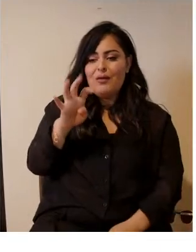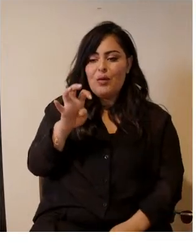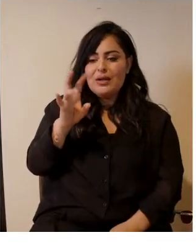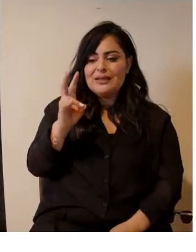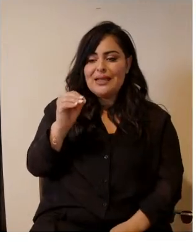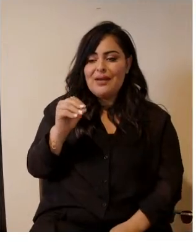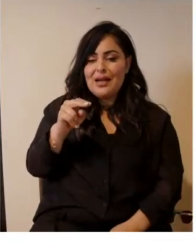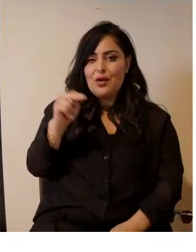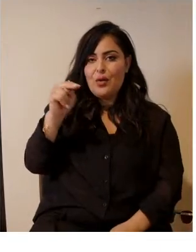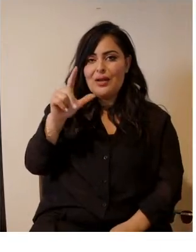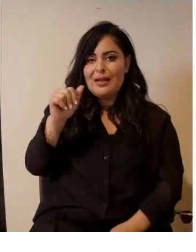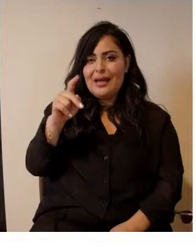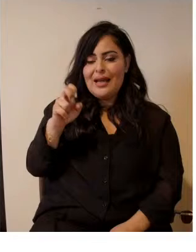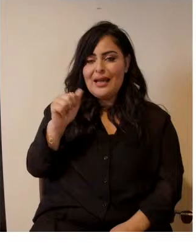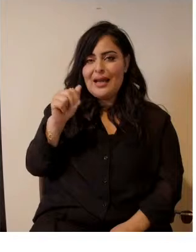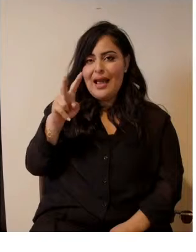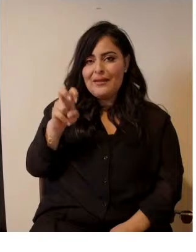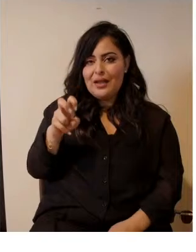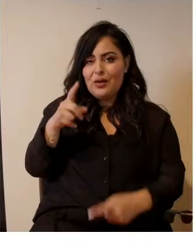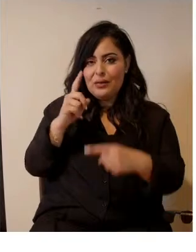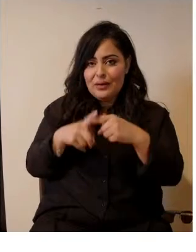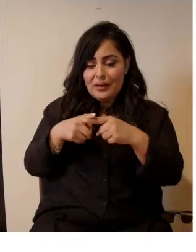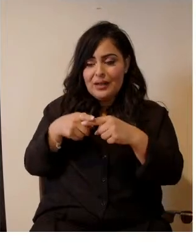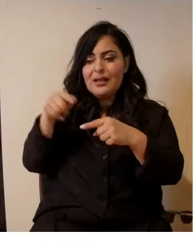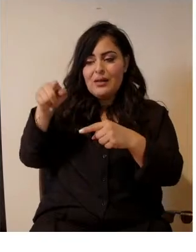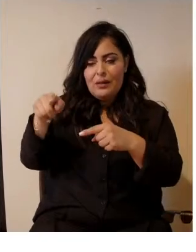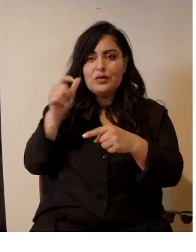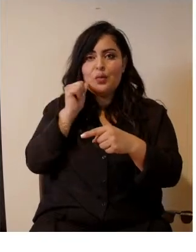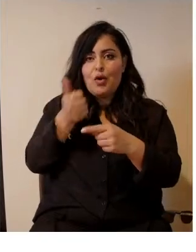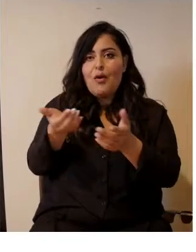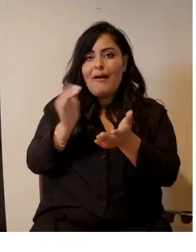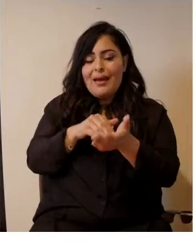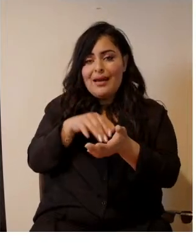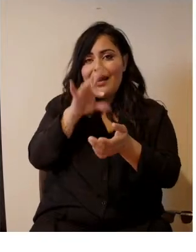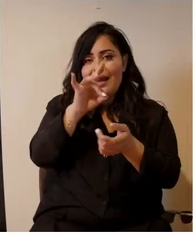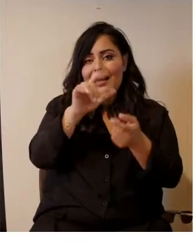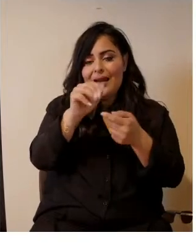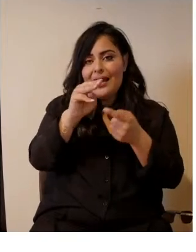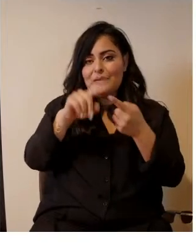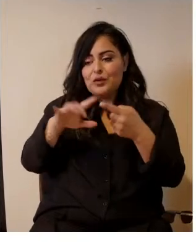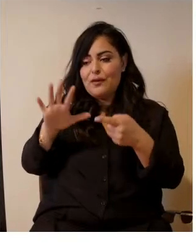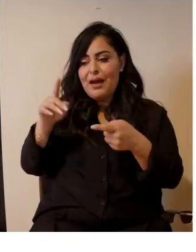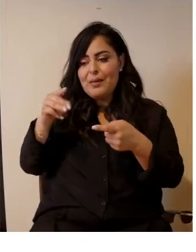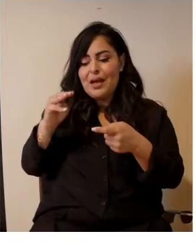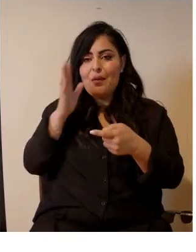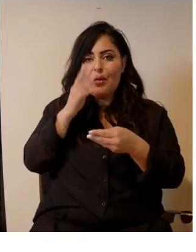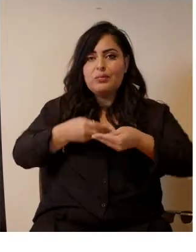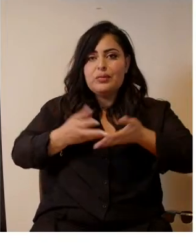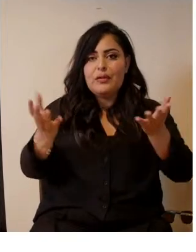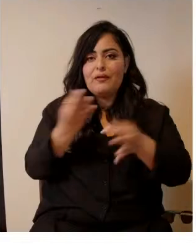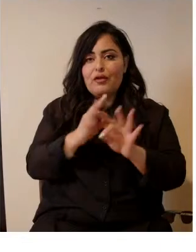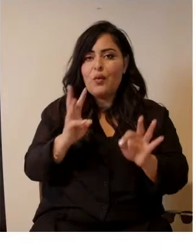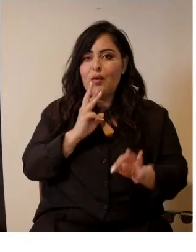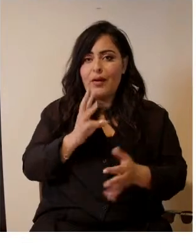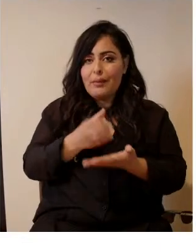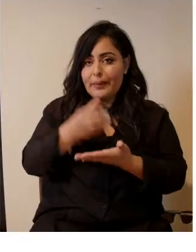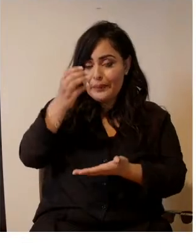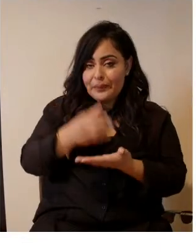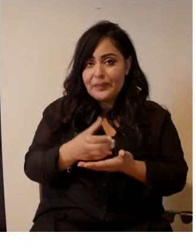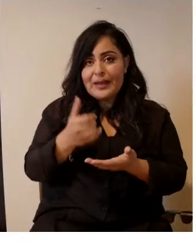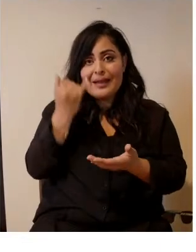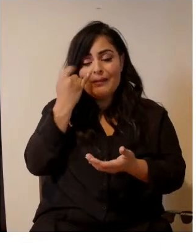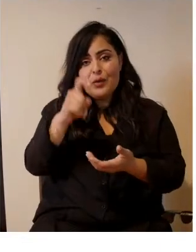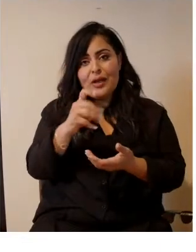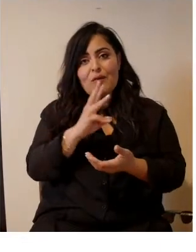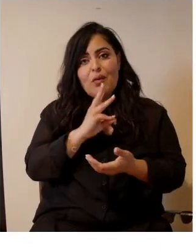Avenue at the corner of Lake and Villa Street. We will do it again tomorrow from 8 a.m. to 5 p.m. Anybody that needs water can come